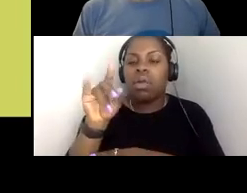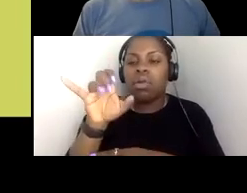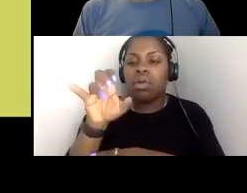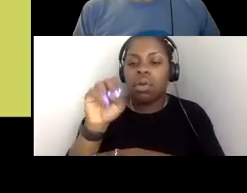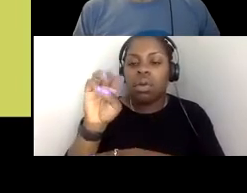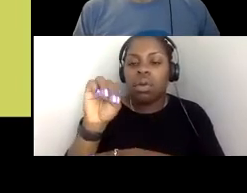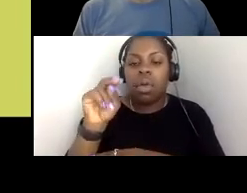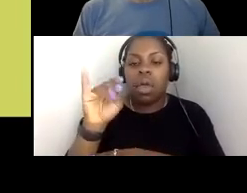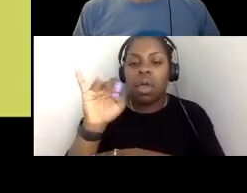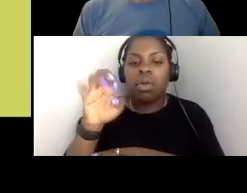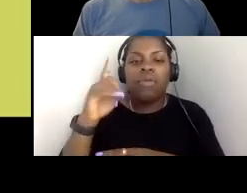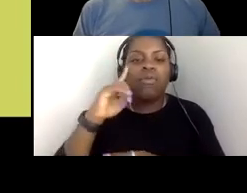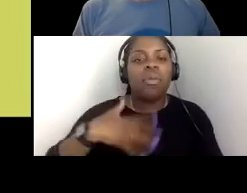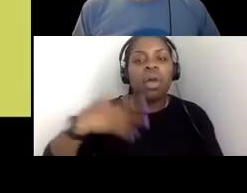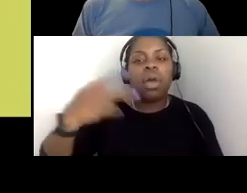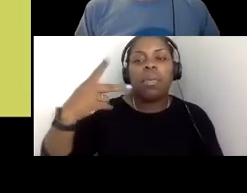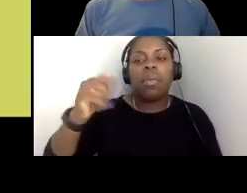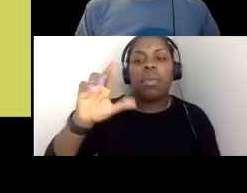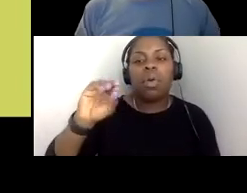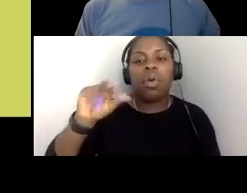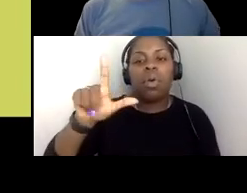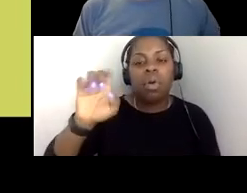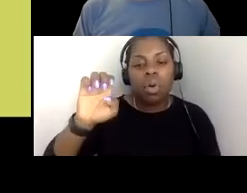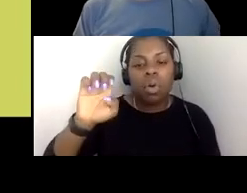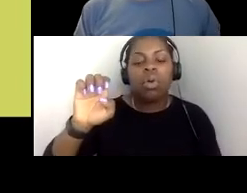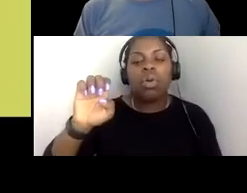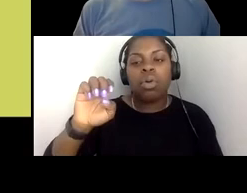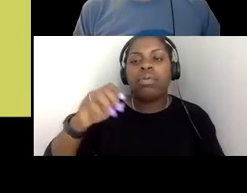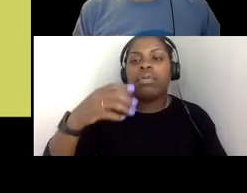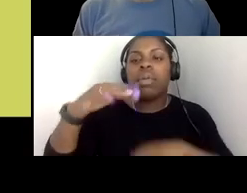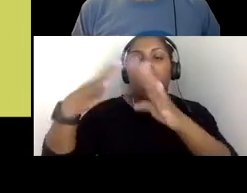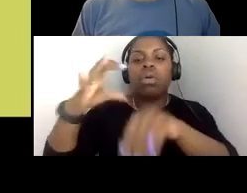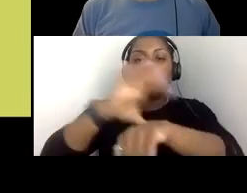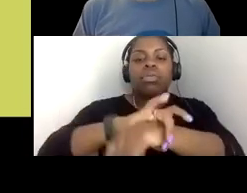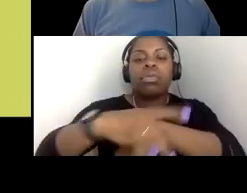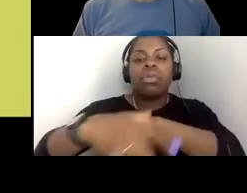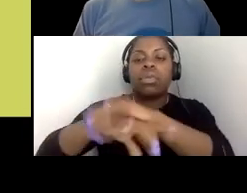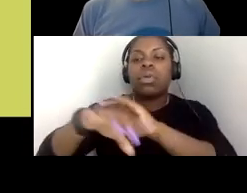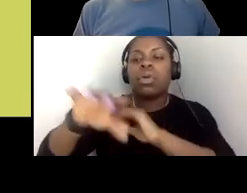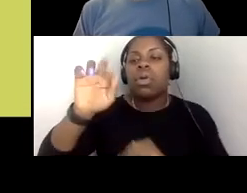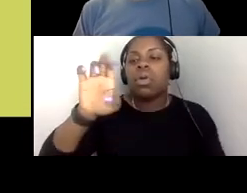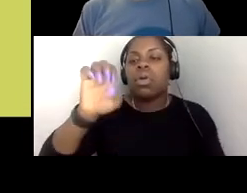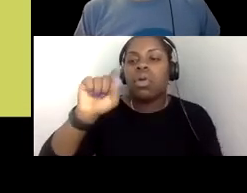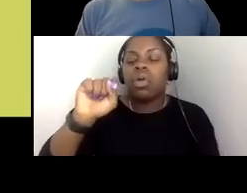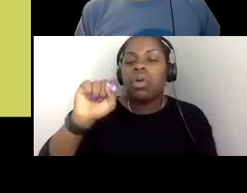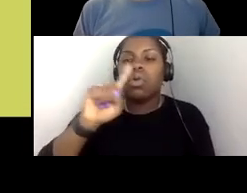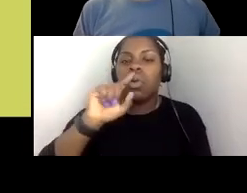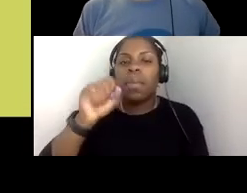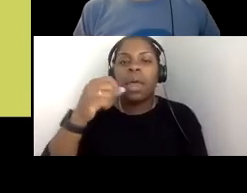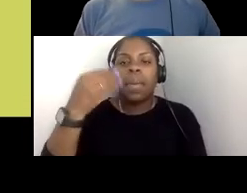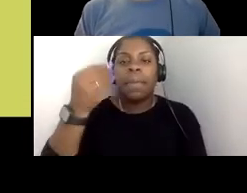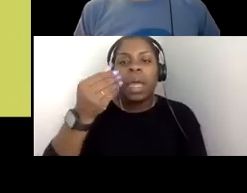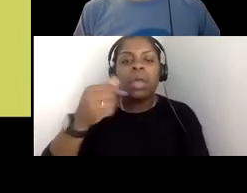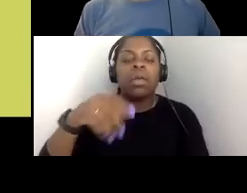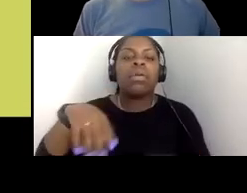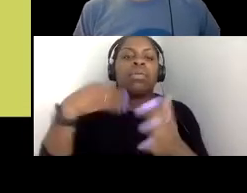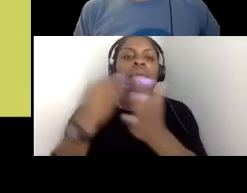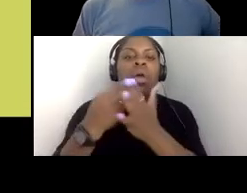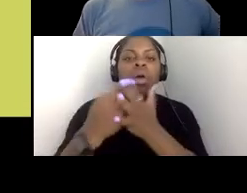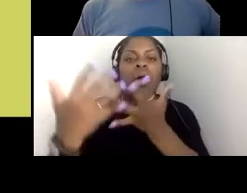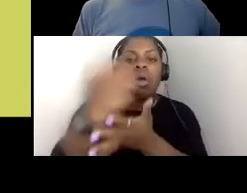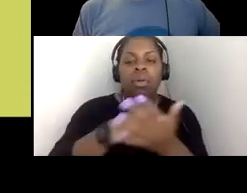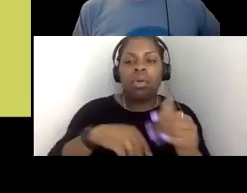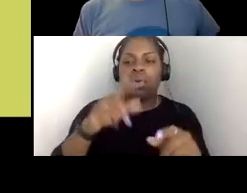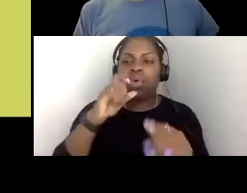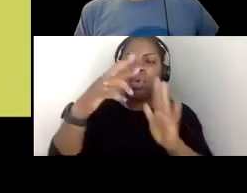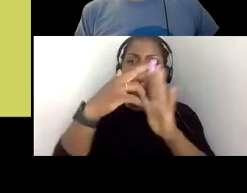of my parole. And it brought out a lot of questions from me. Who was making money off of it? Who made up the rules for it, and where